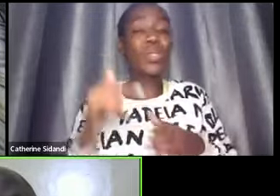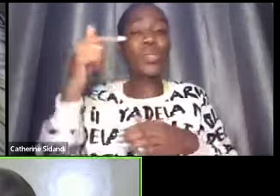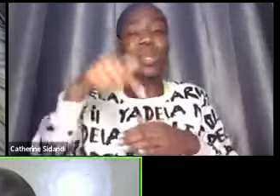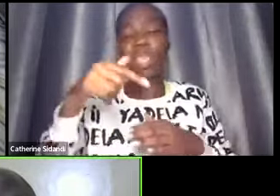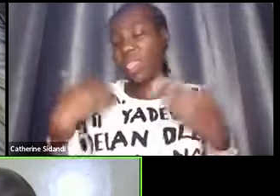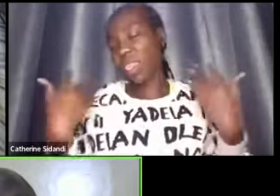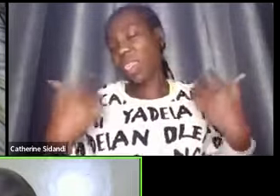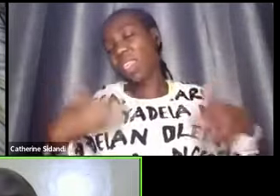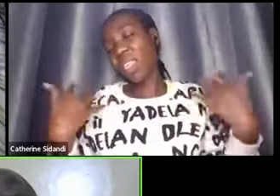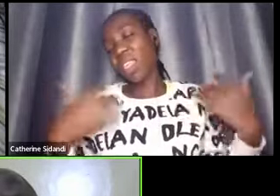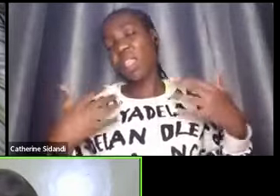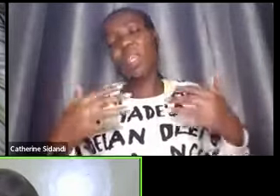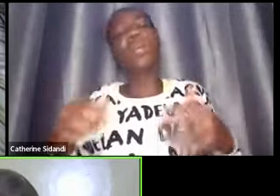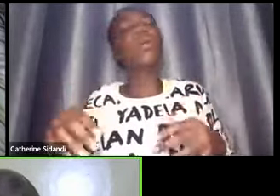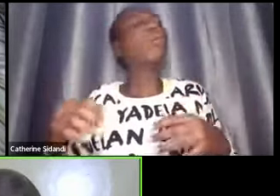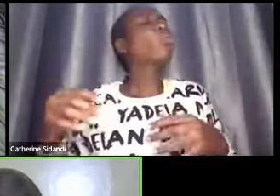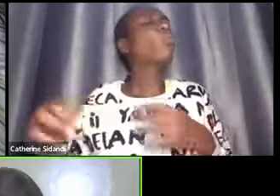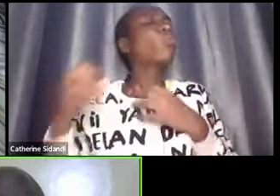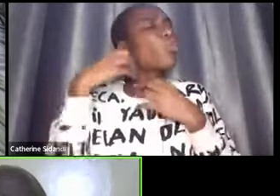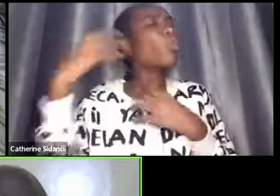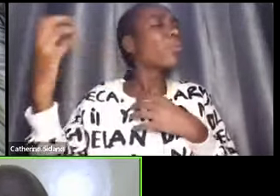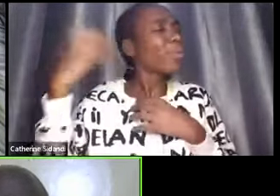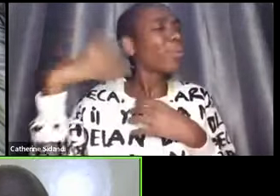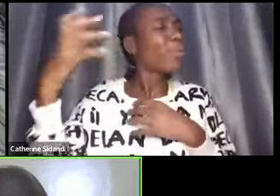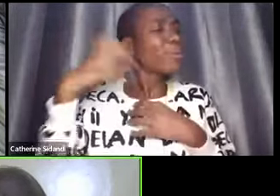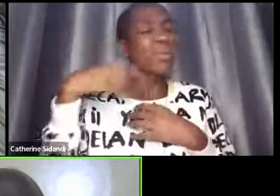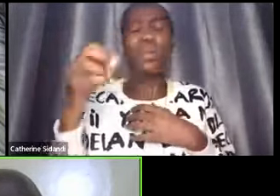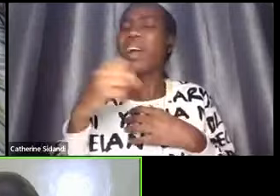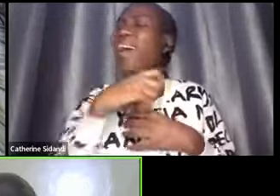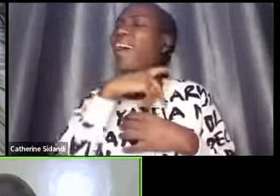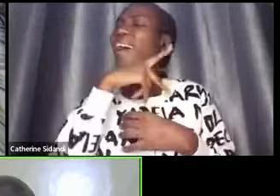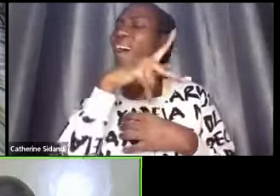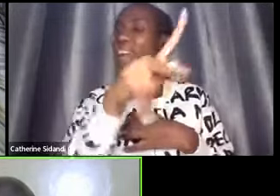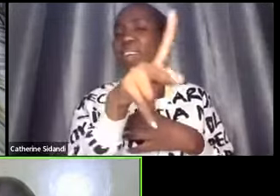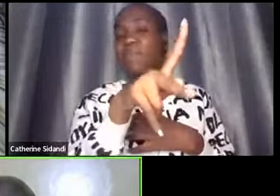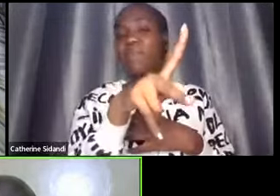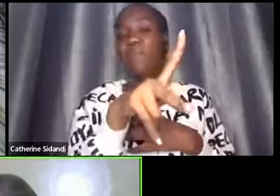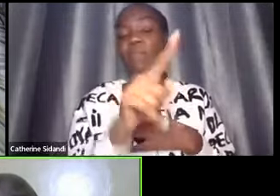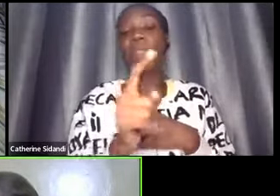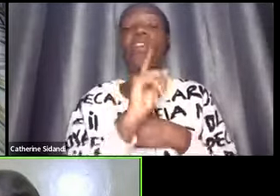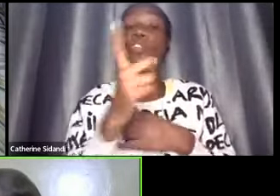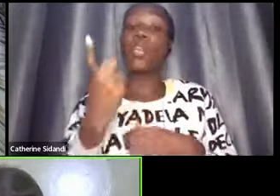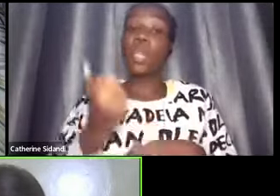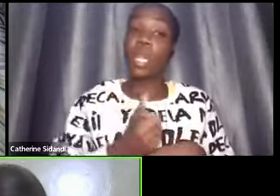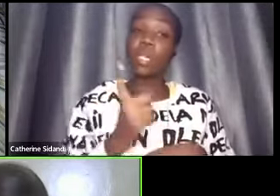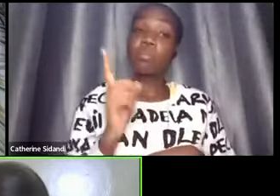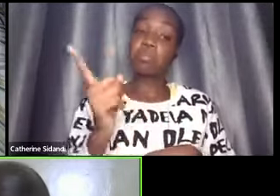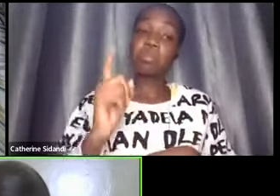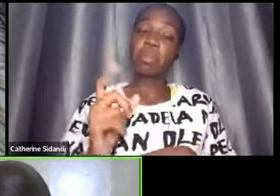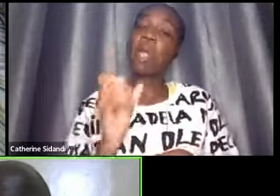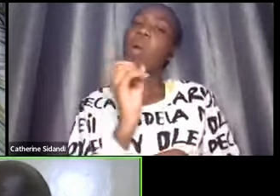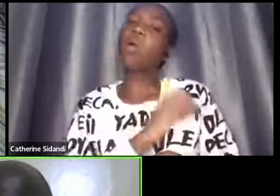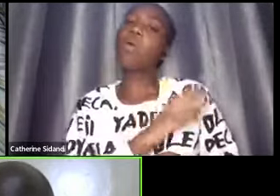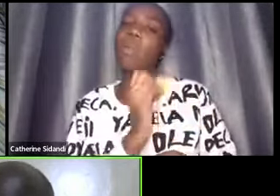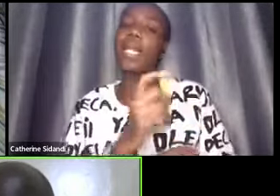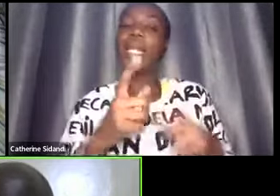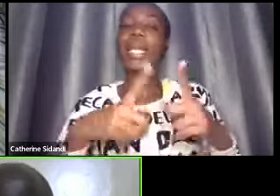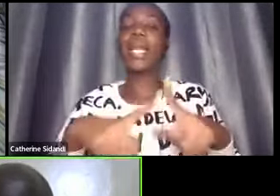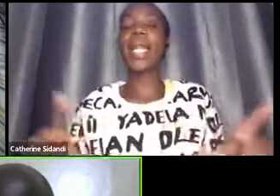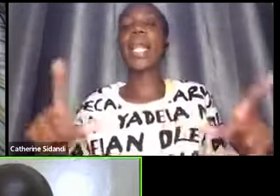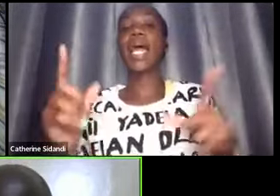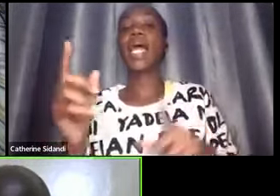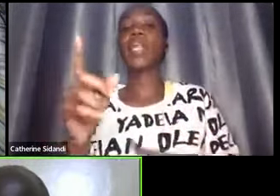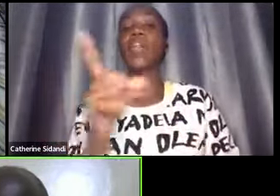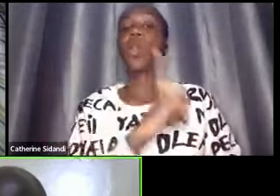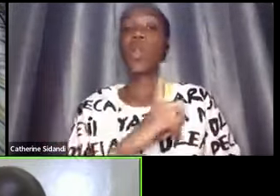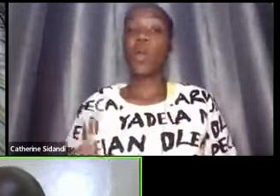that she described that was coming from the first floor. So this lady complained to the landlord and she said,